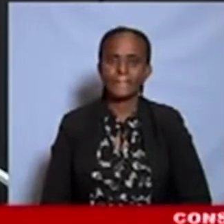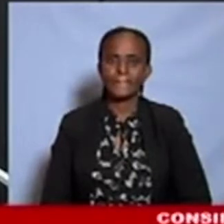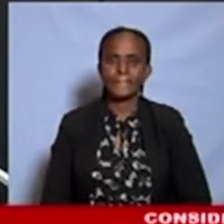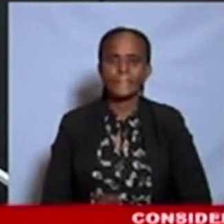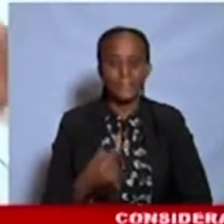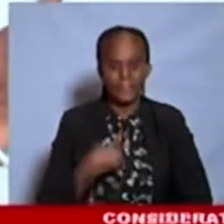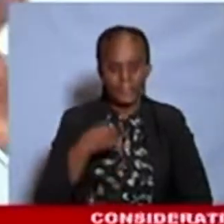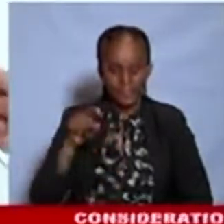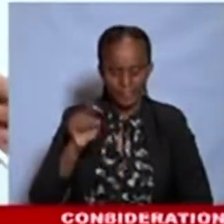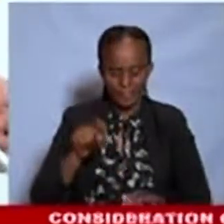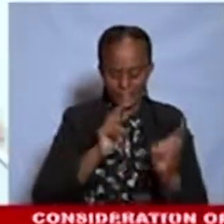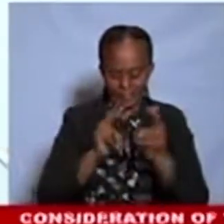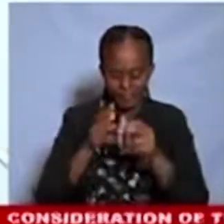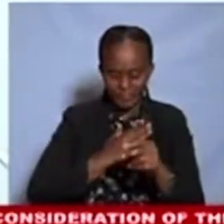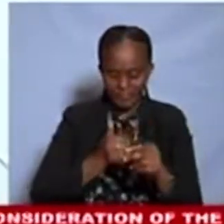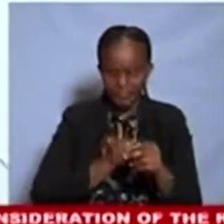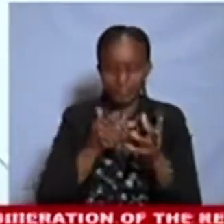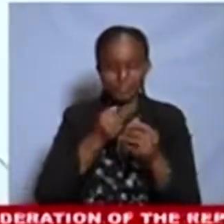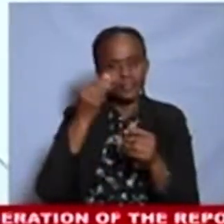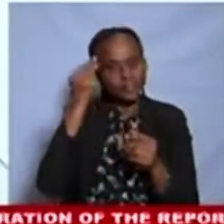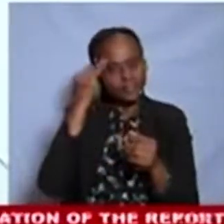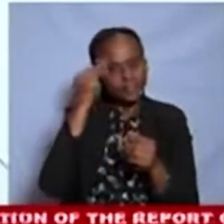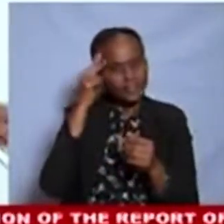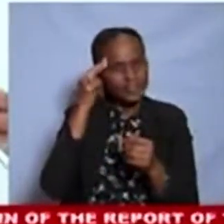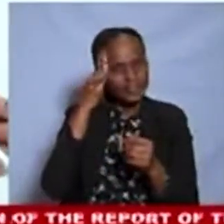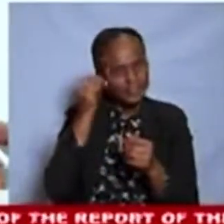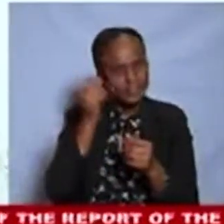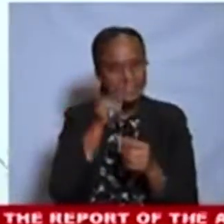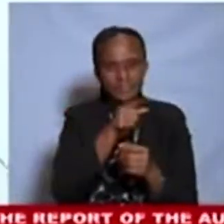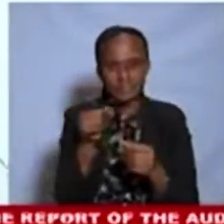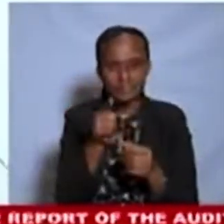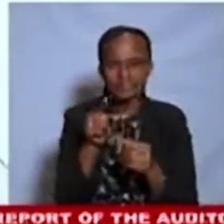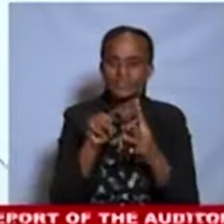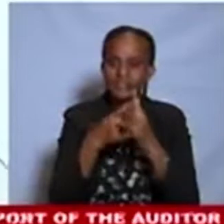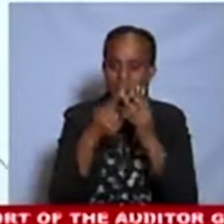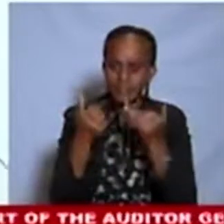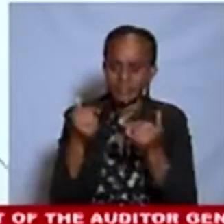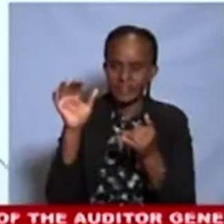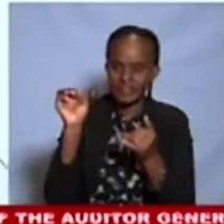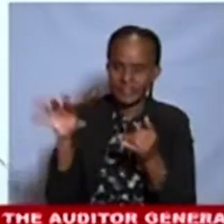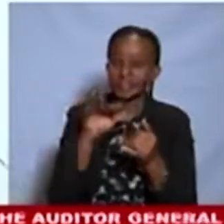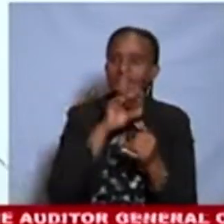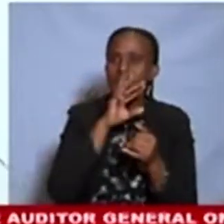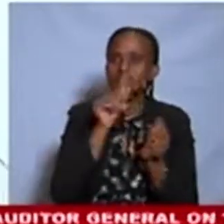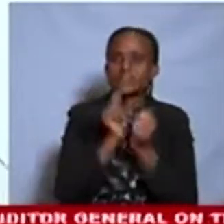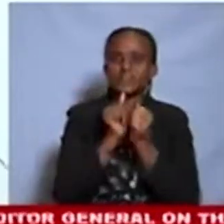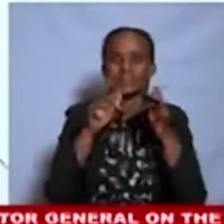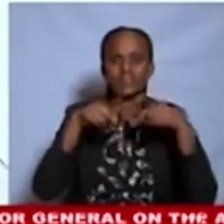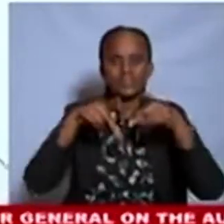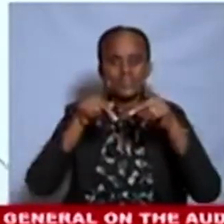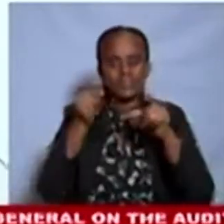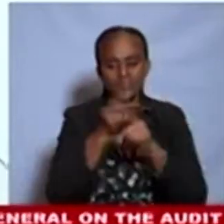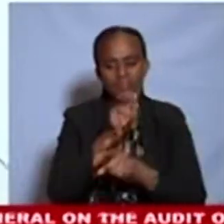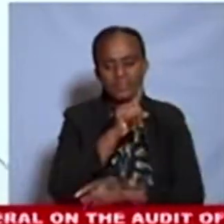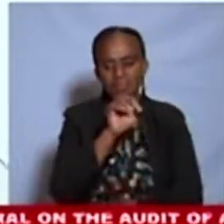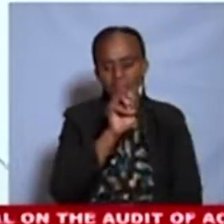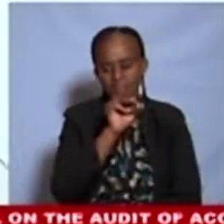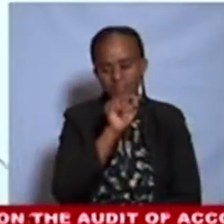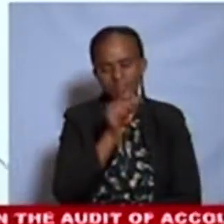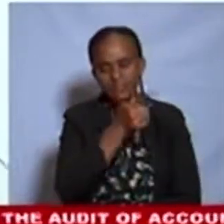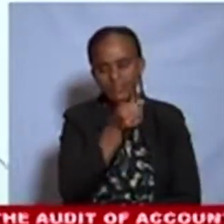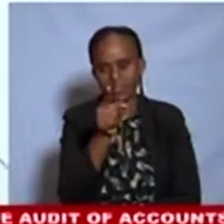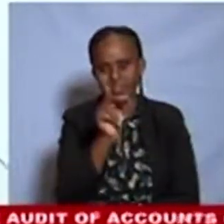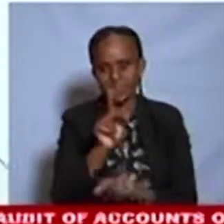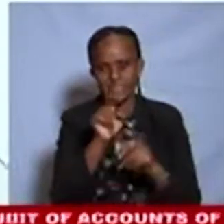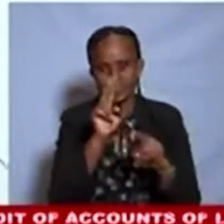I need an answer. I want to know the reasons why dump sites will just start without permission from Zema. Are you people sitting